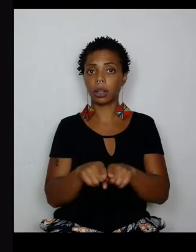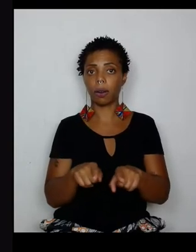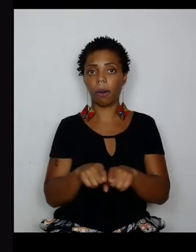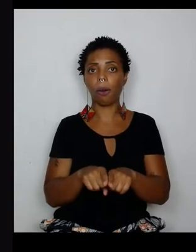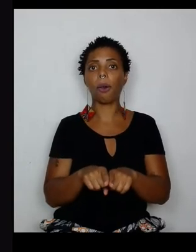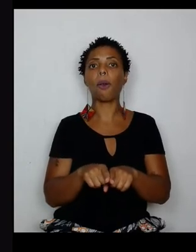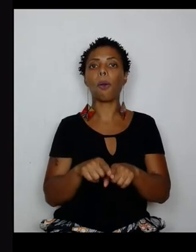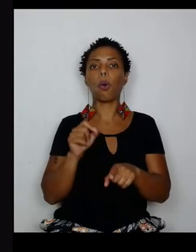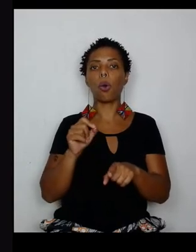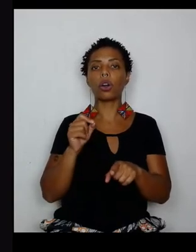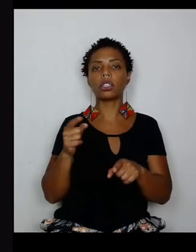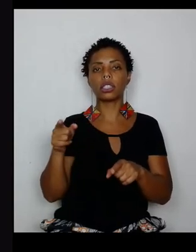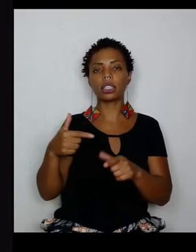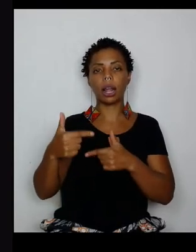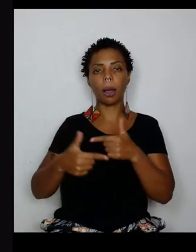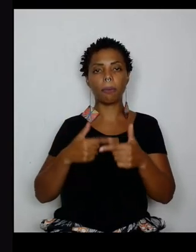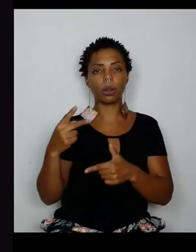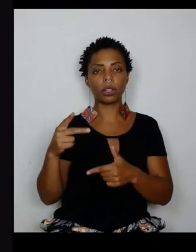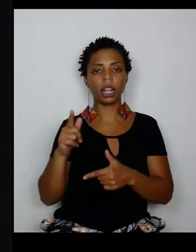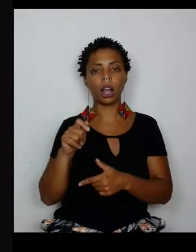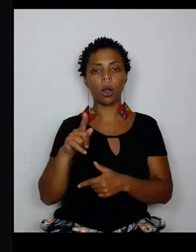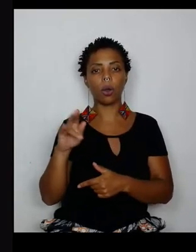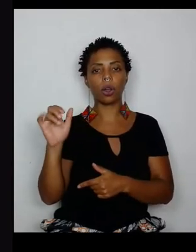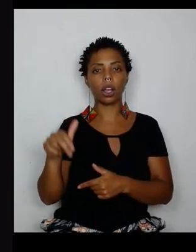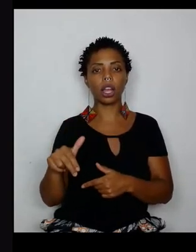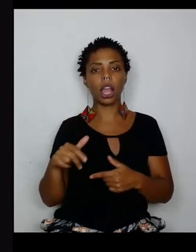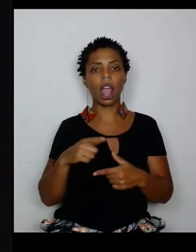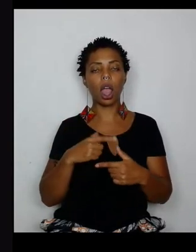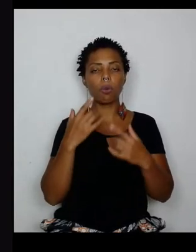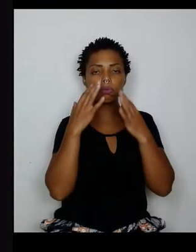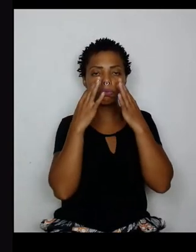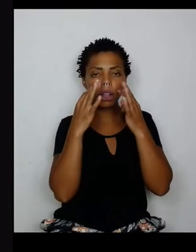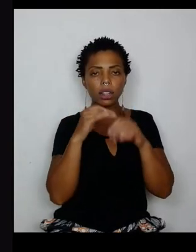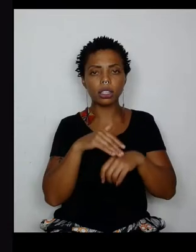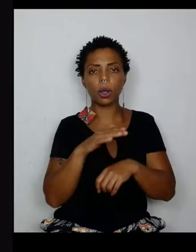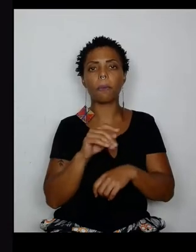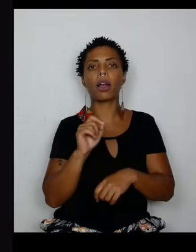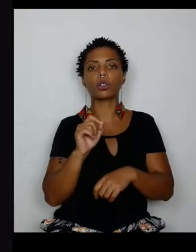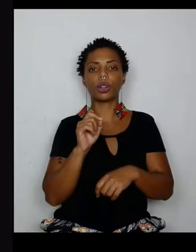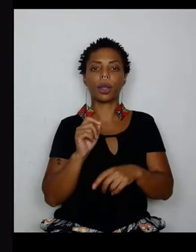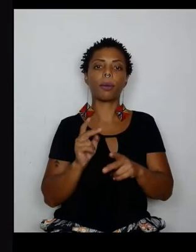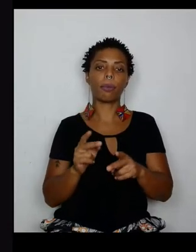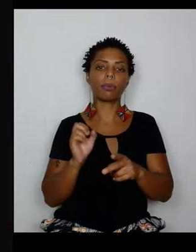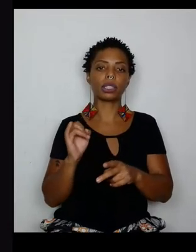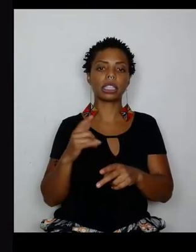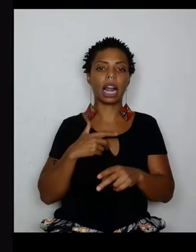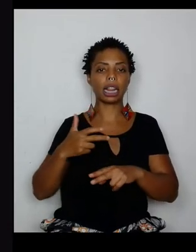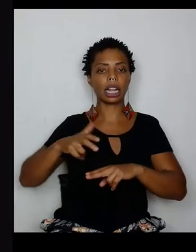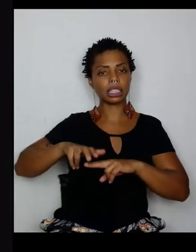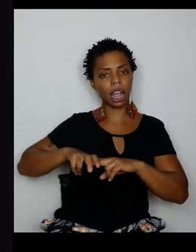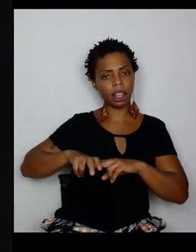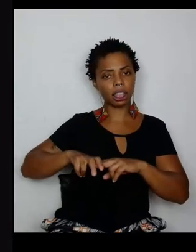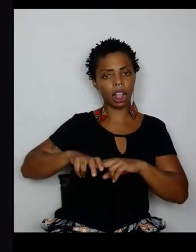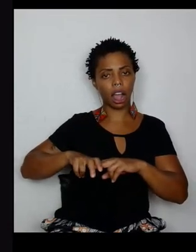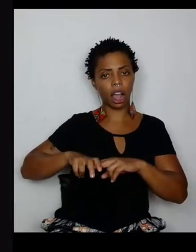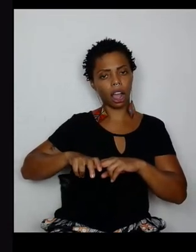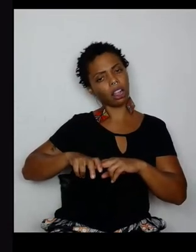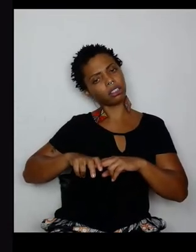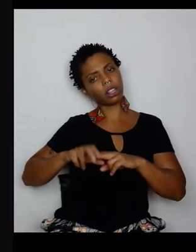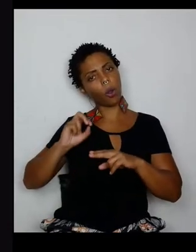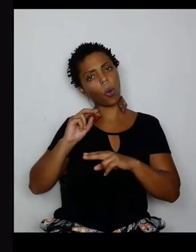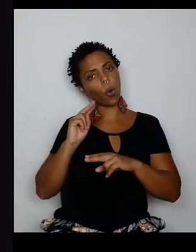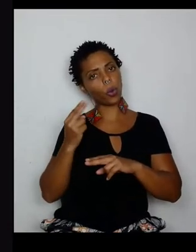attentive looking although her seated position is not convincing perhaps the chair was later